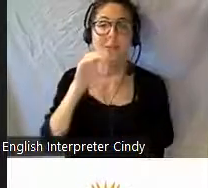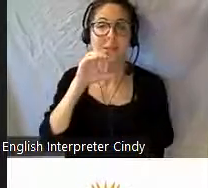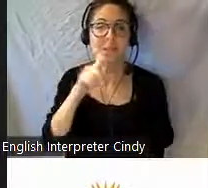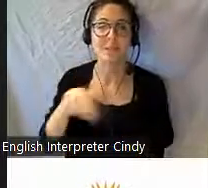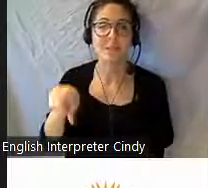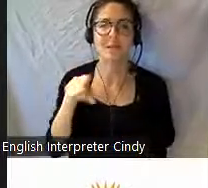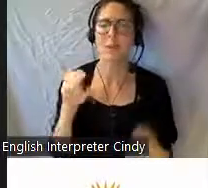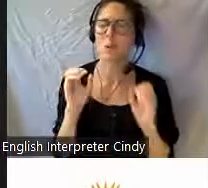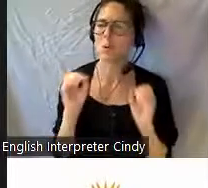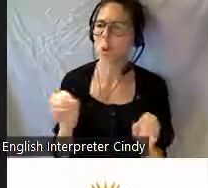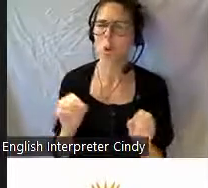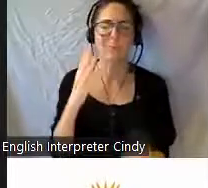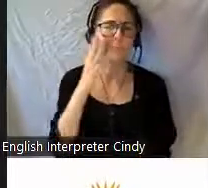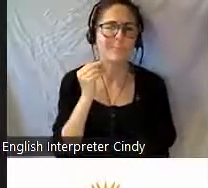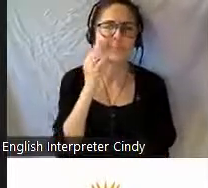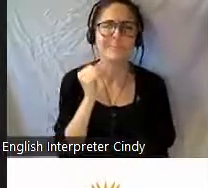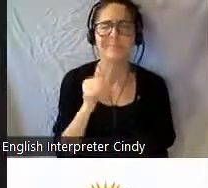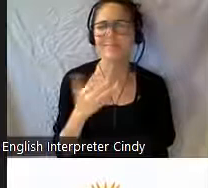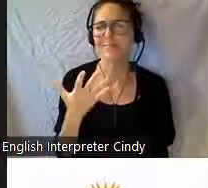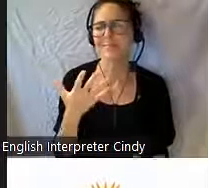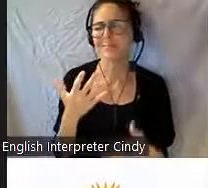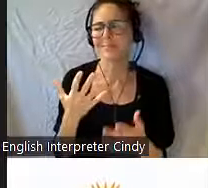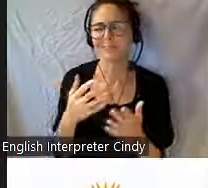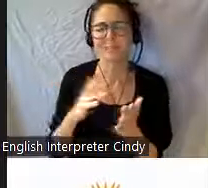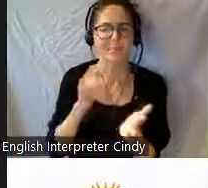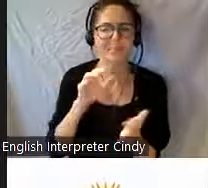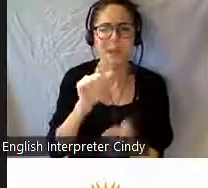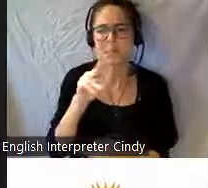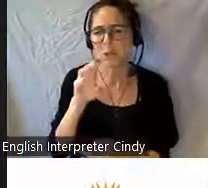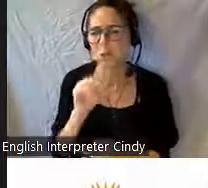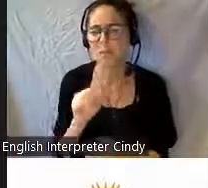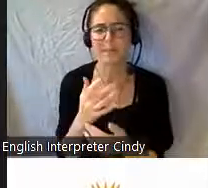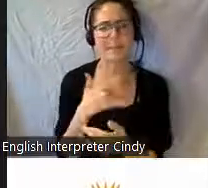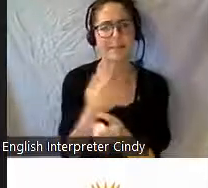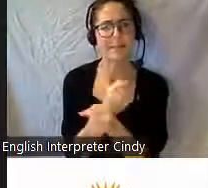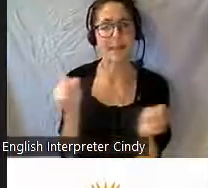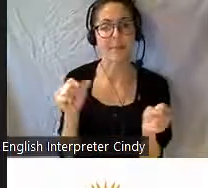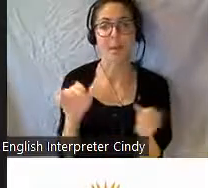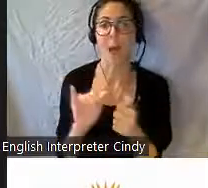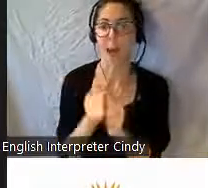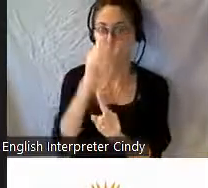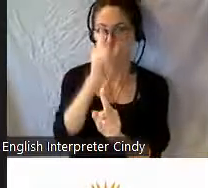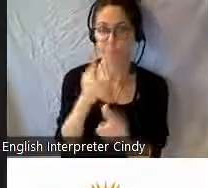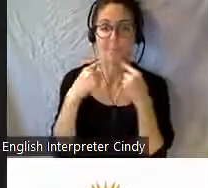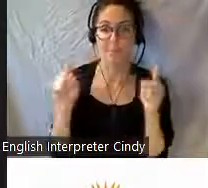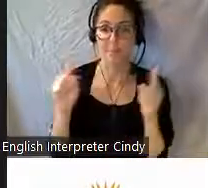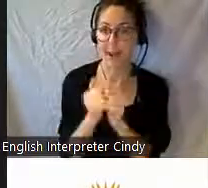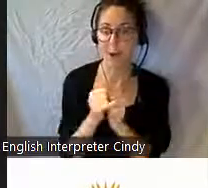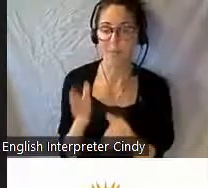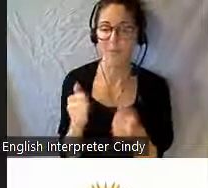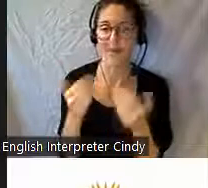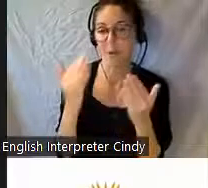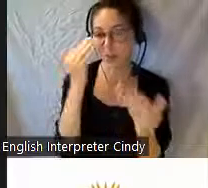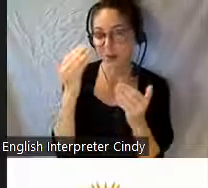have a strong voice, and feel safe and respected. And we achieve this mission through raising awareness, providing education